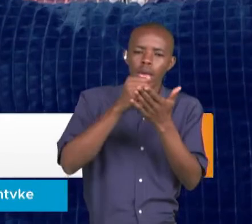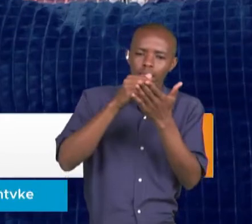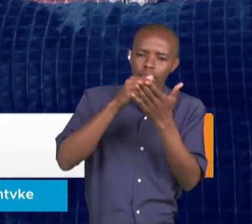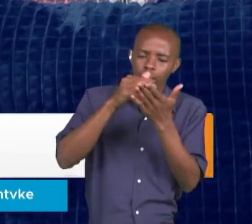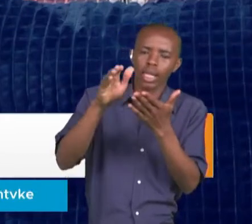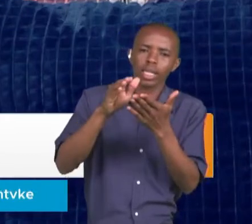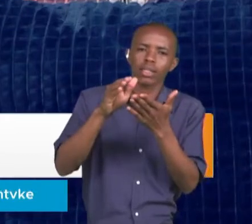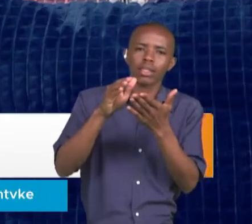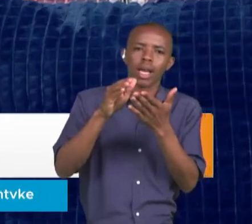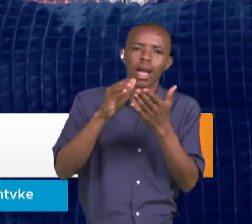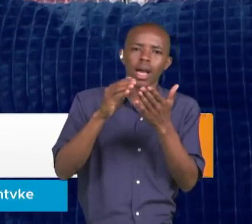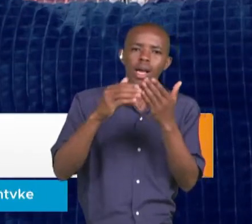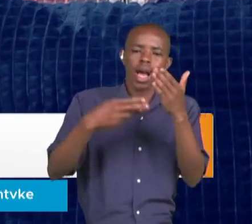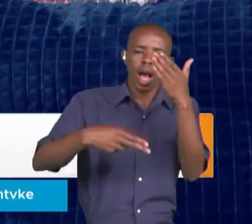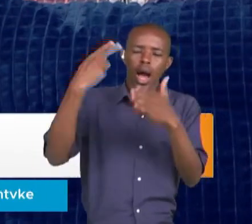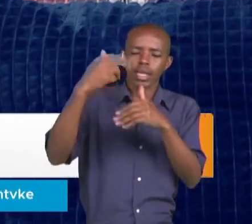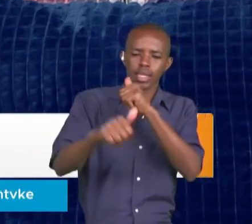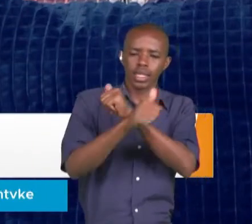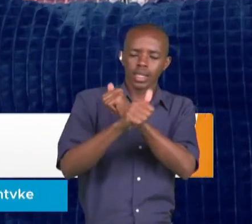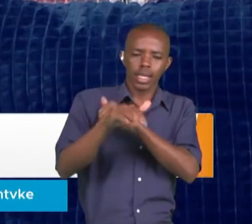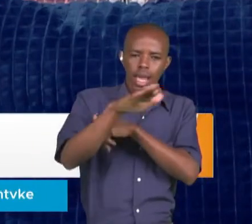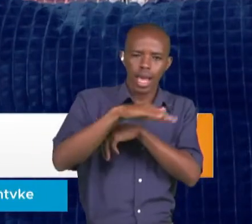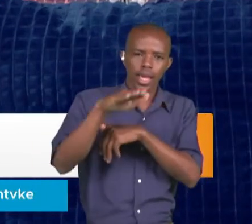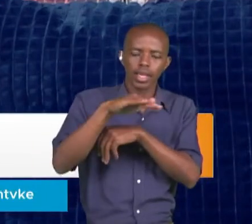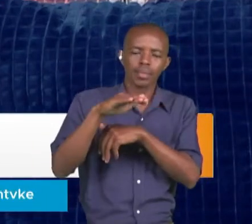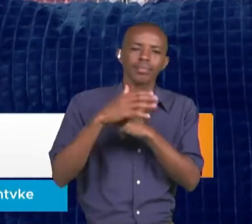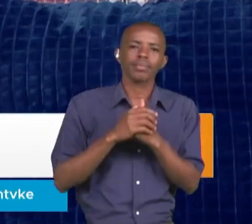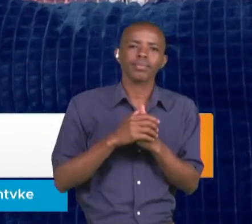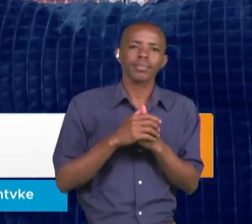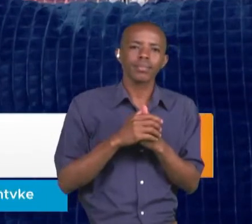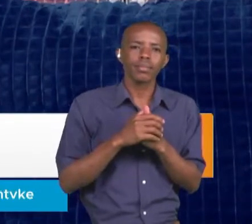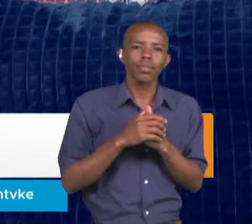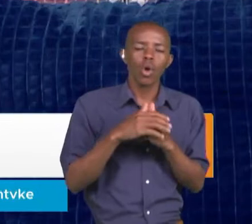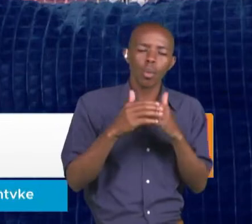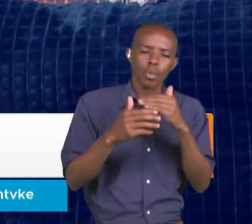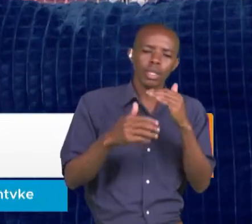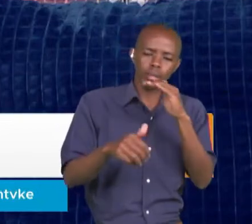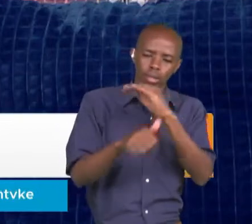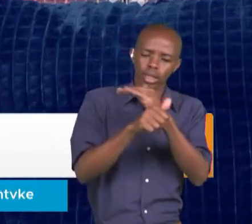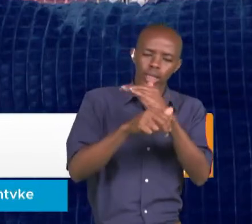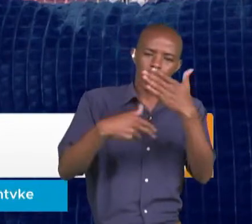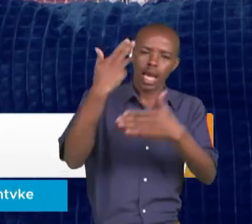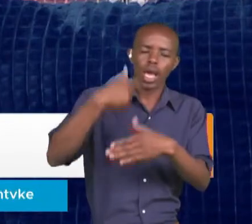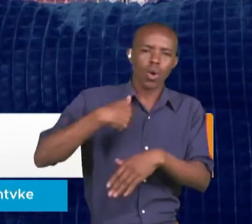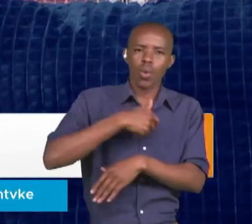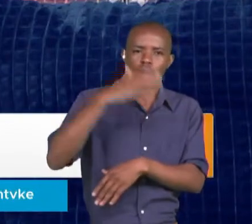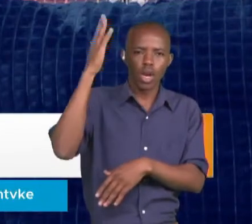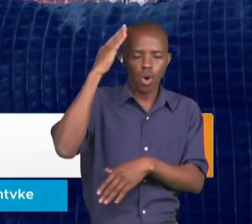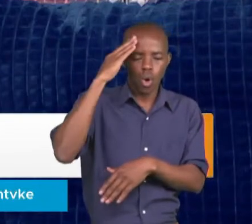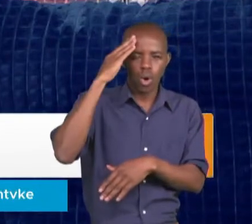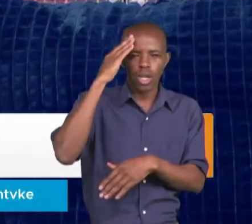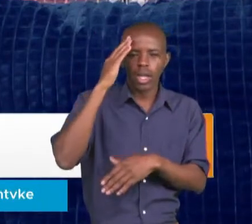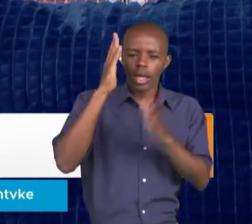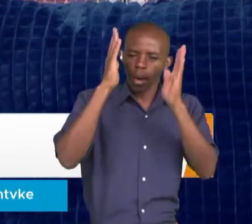high risk areas, and they're about harsh environment areas, and high risk areas. We didn't know, yet they are